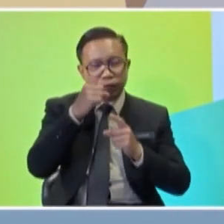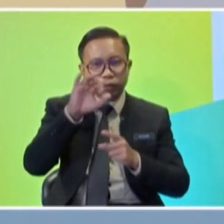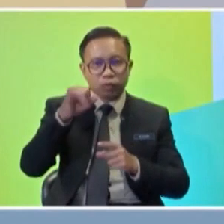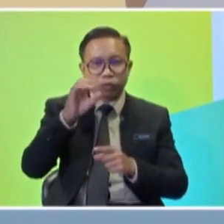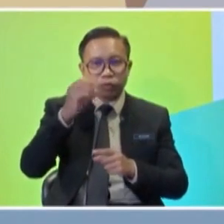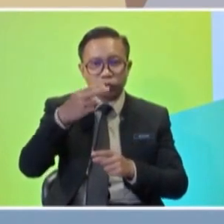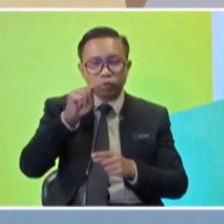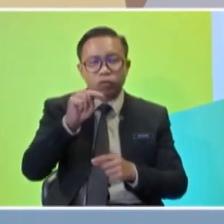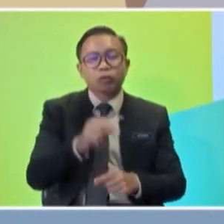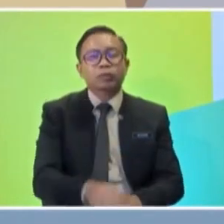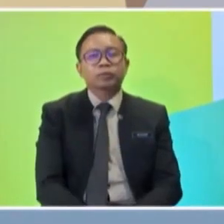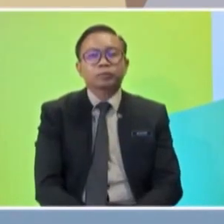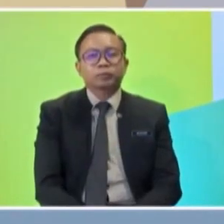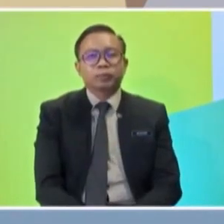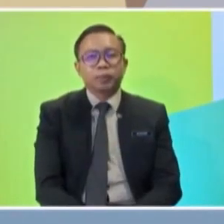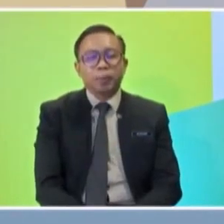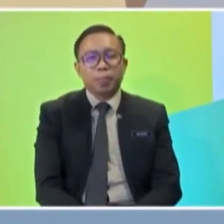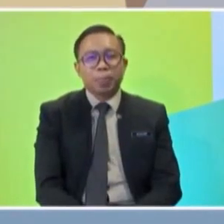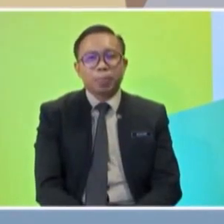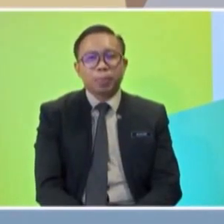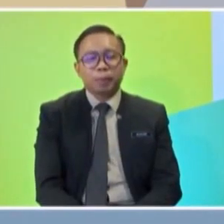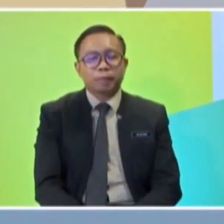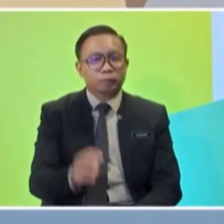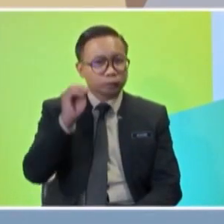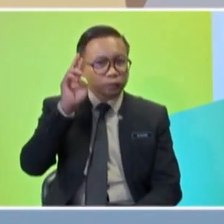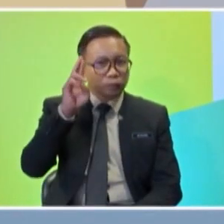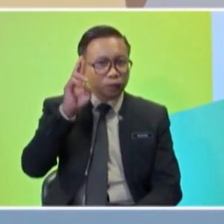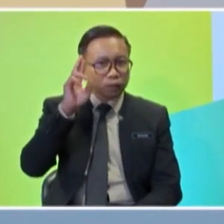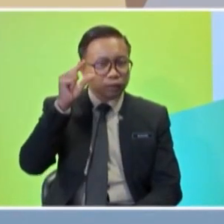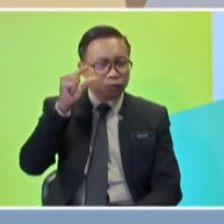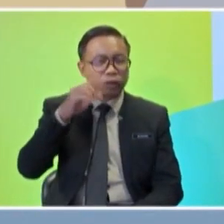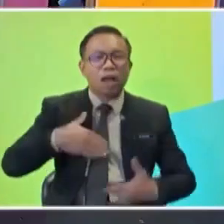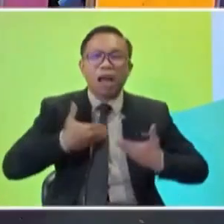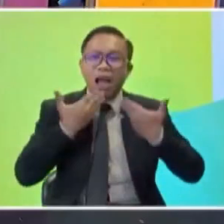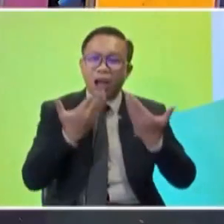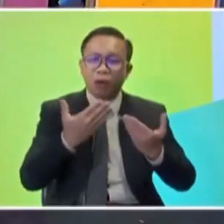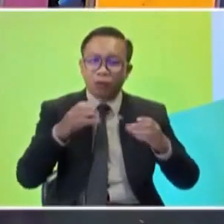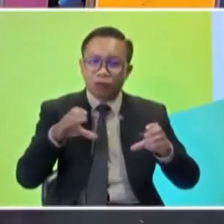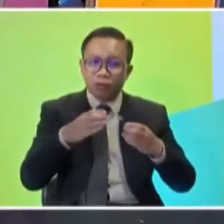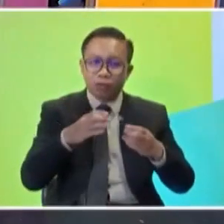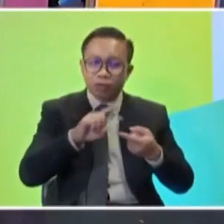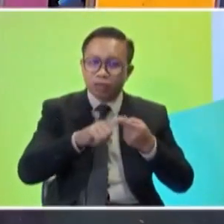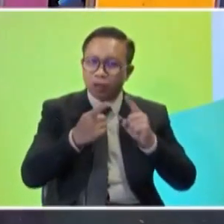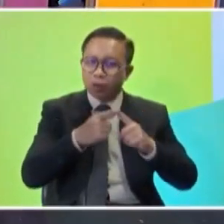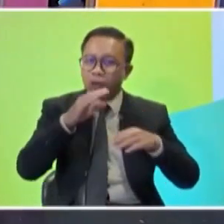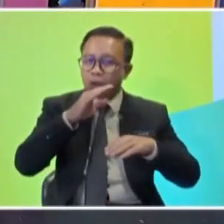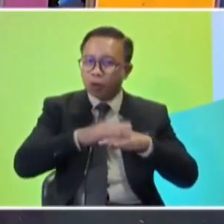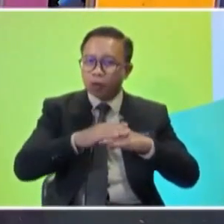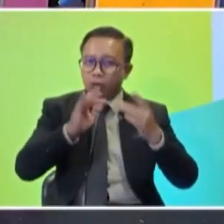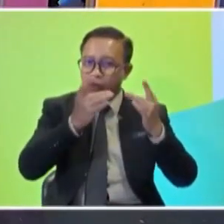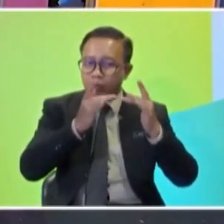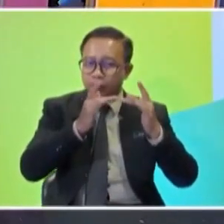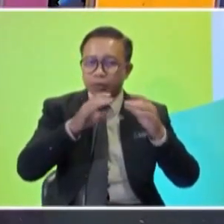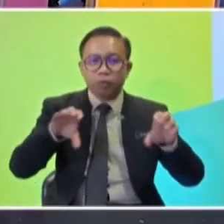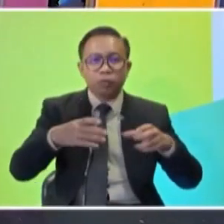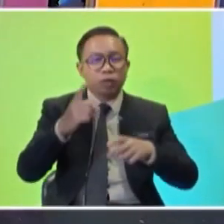Okay, 1 star. All right. So, Mr. Ragu, I'd like to ask you, how did all my friends on Google Meets and those watching at home